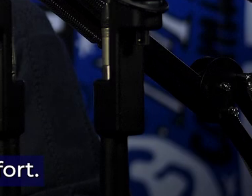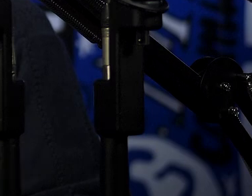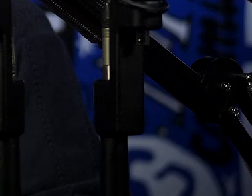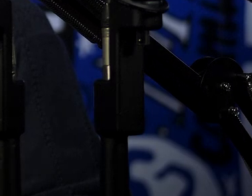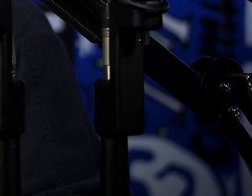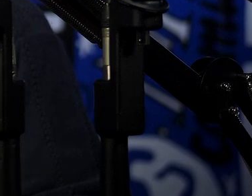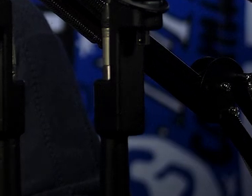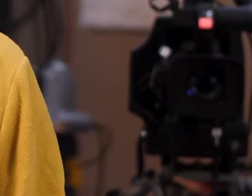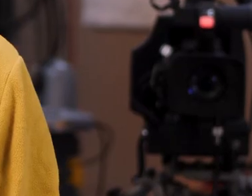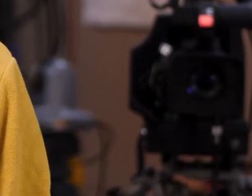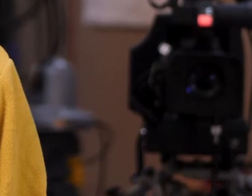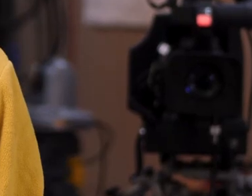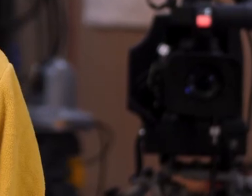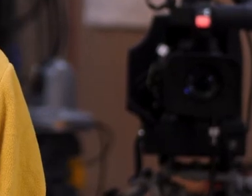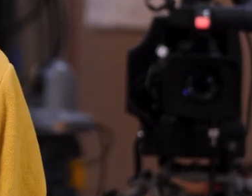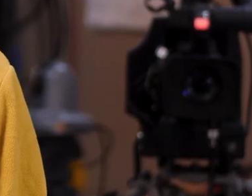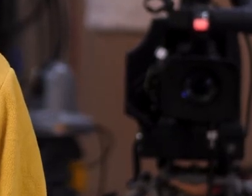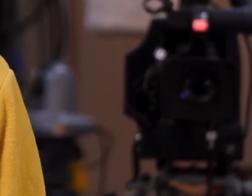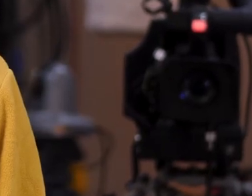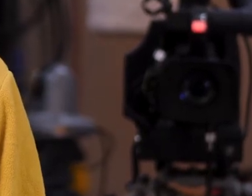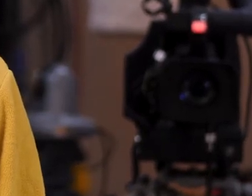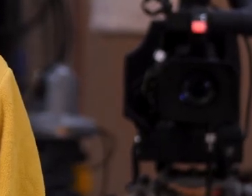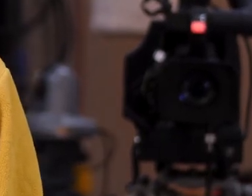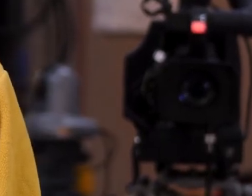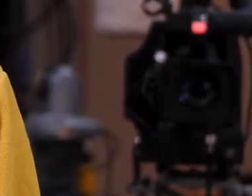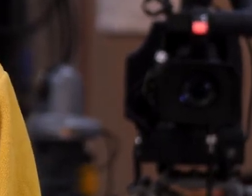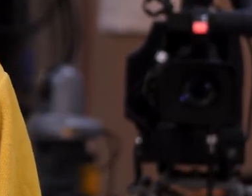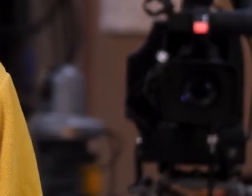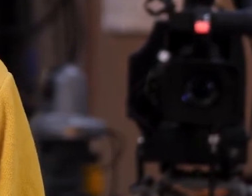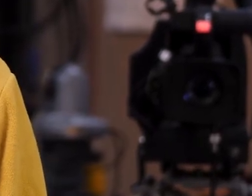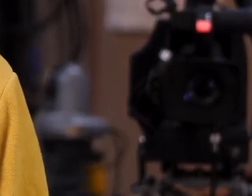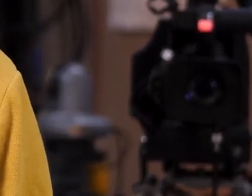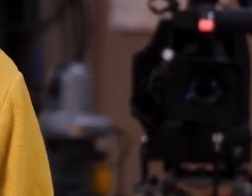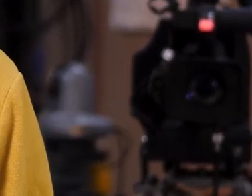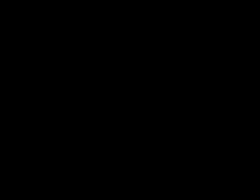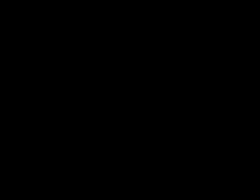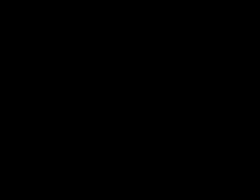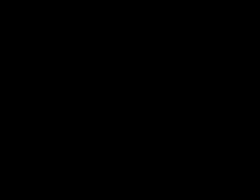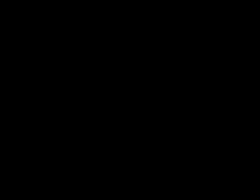this effort. We are your ACPL.